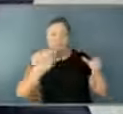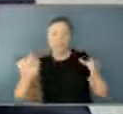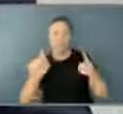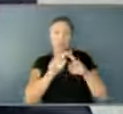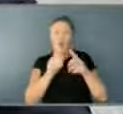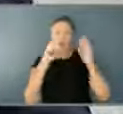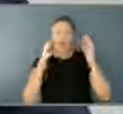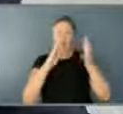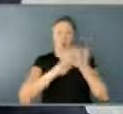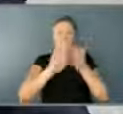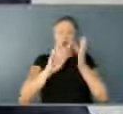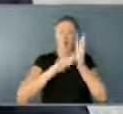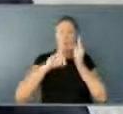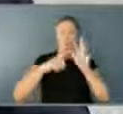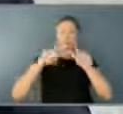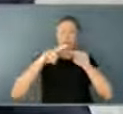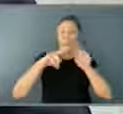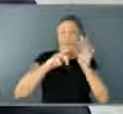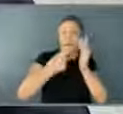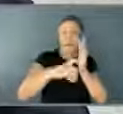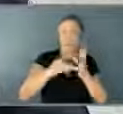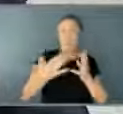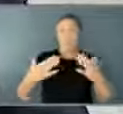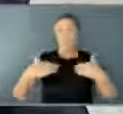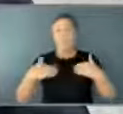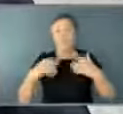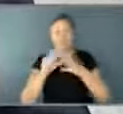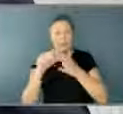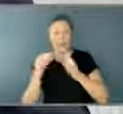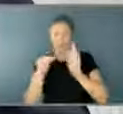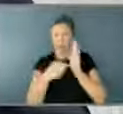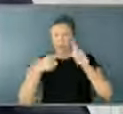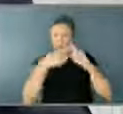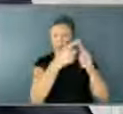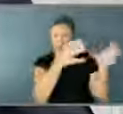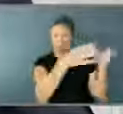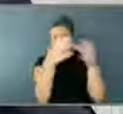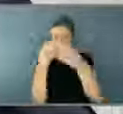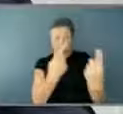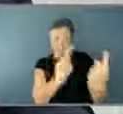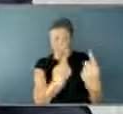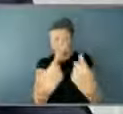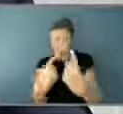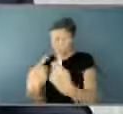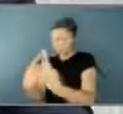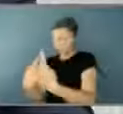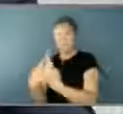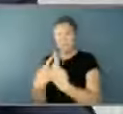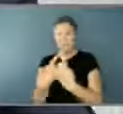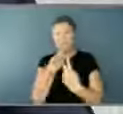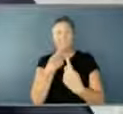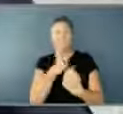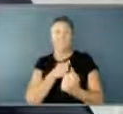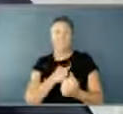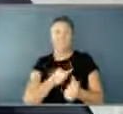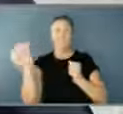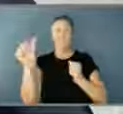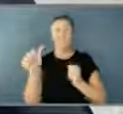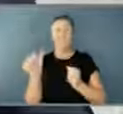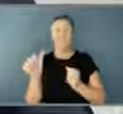others, it remains the case that the most effective way to deliver at the scale that Australia needs to